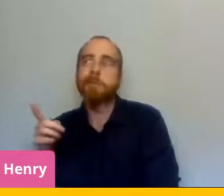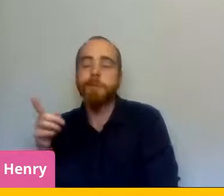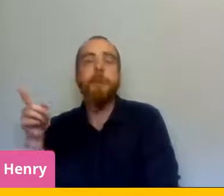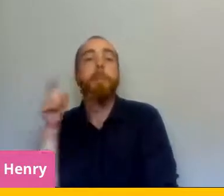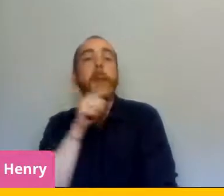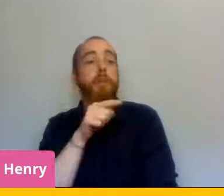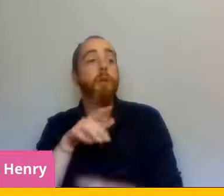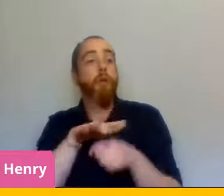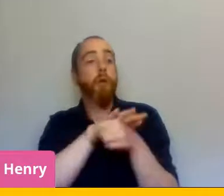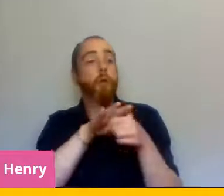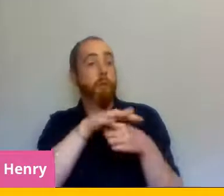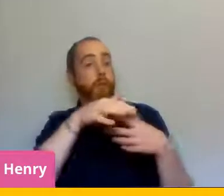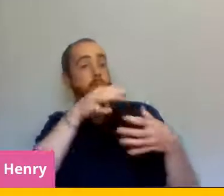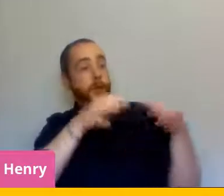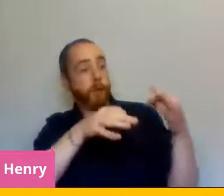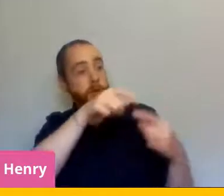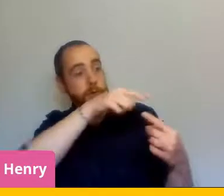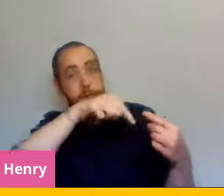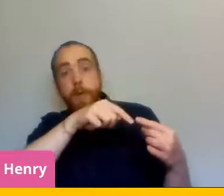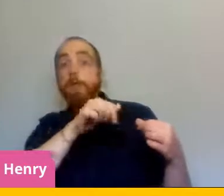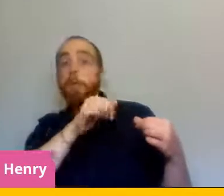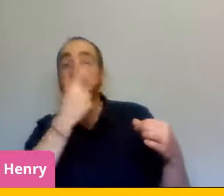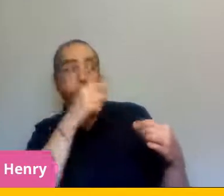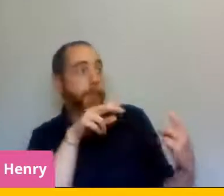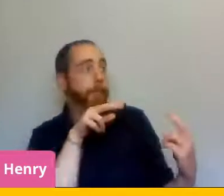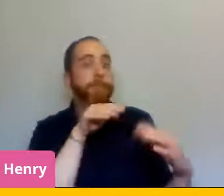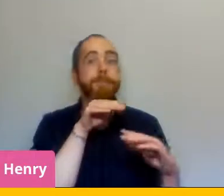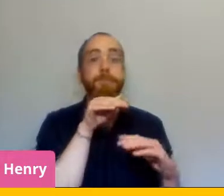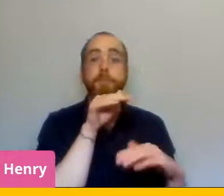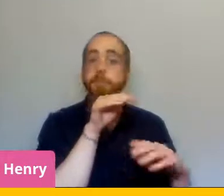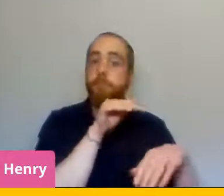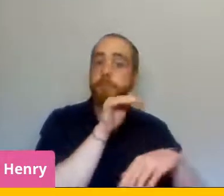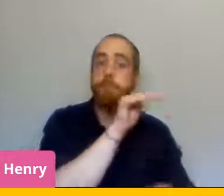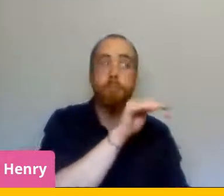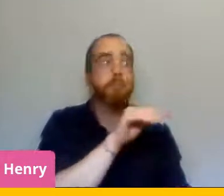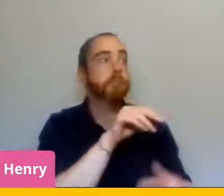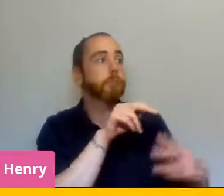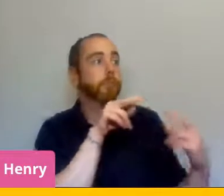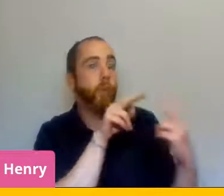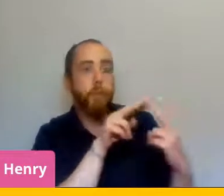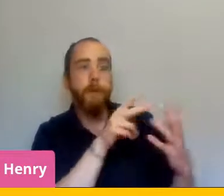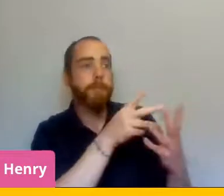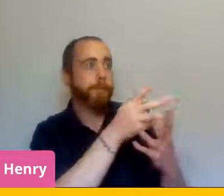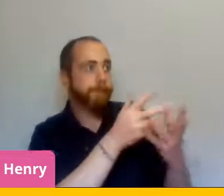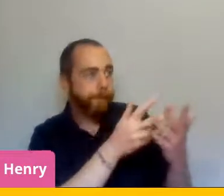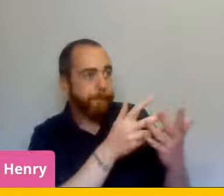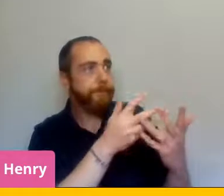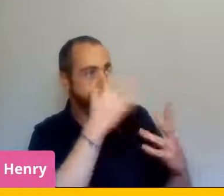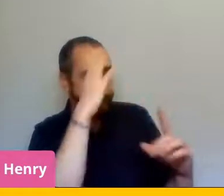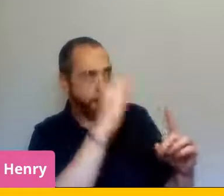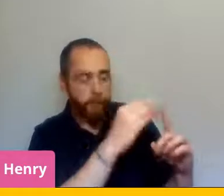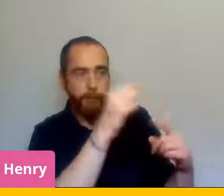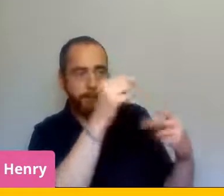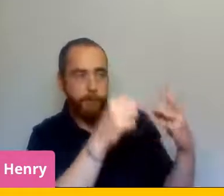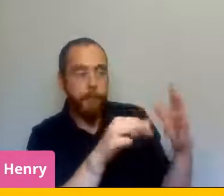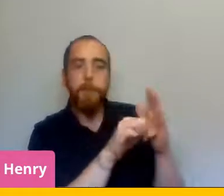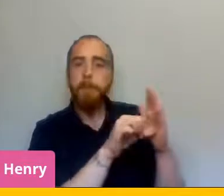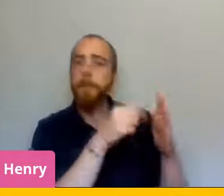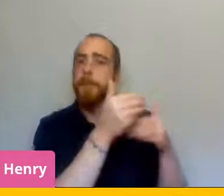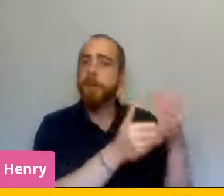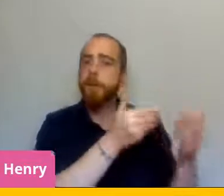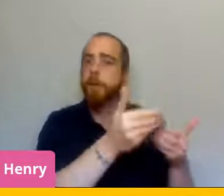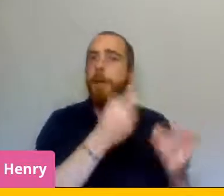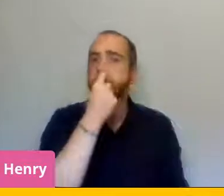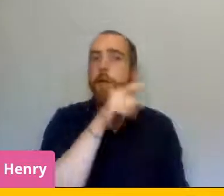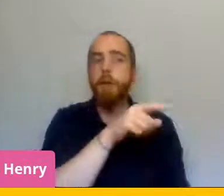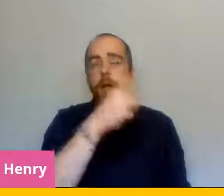happening within their colleges, their adult ed services, and their universities in their constituency. So that's what we're trying to do.